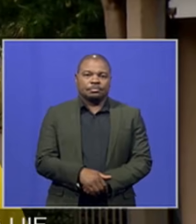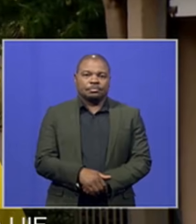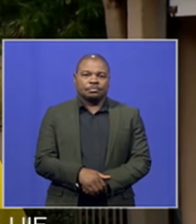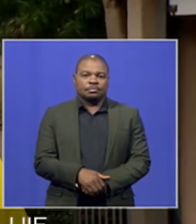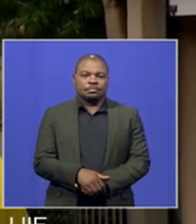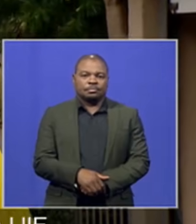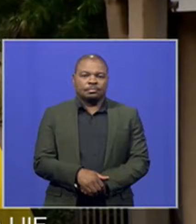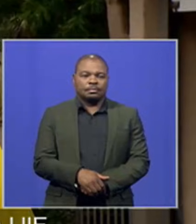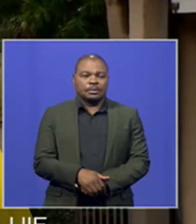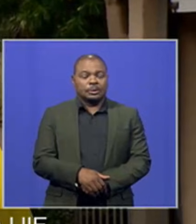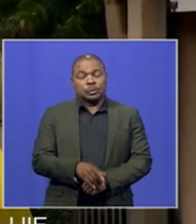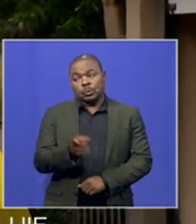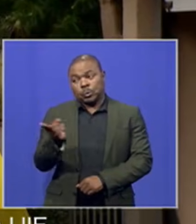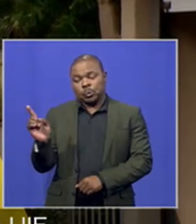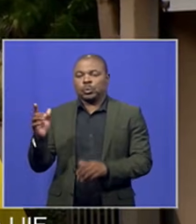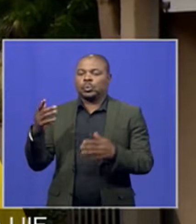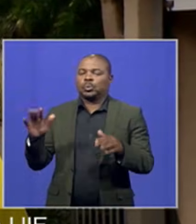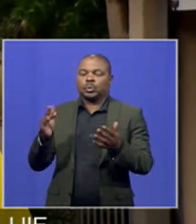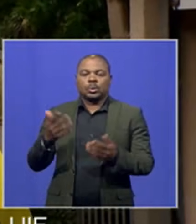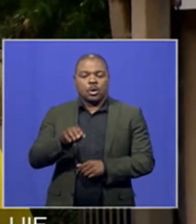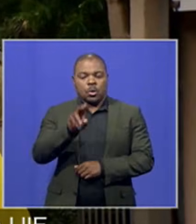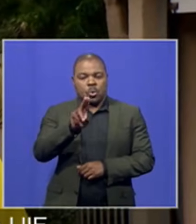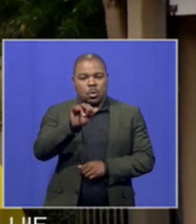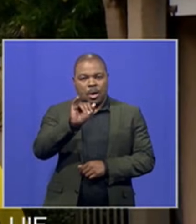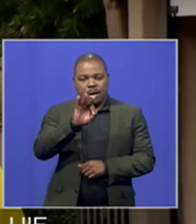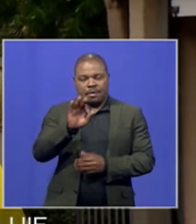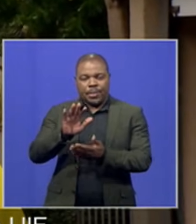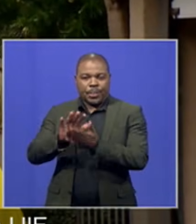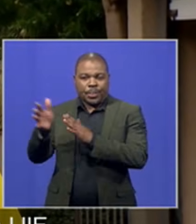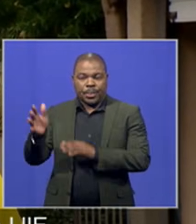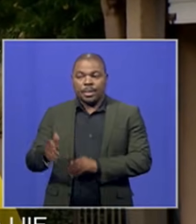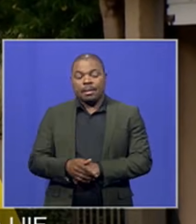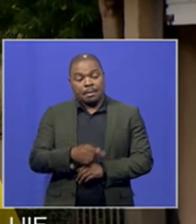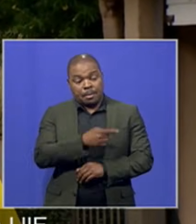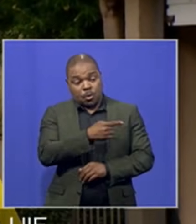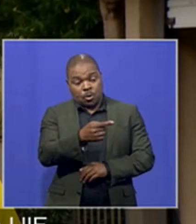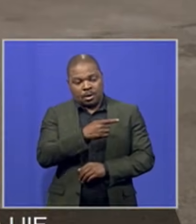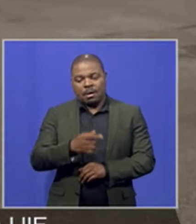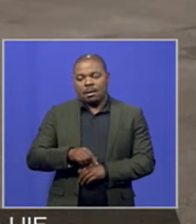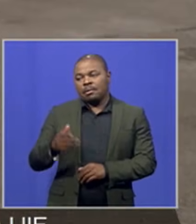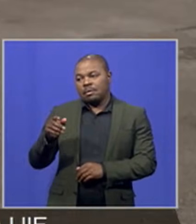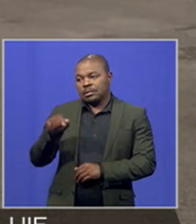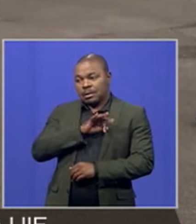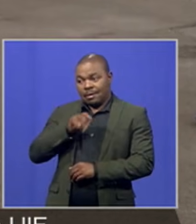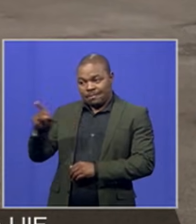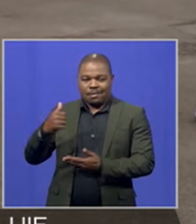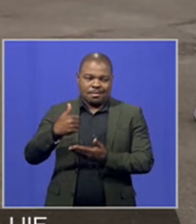They have done a lot of harm to UIF. They were assisted by employees of UIF.